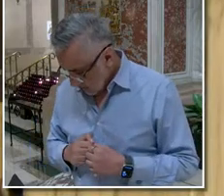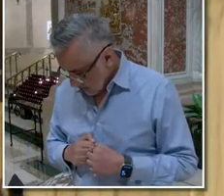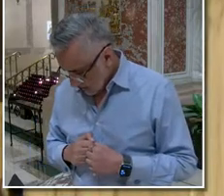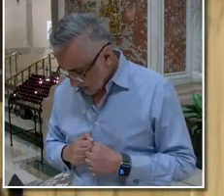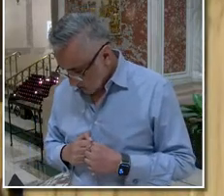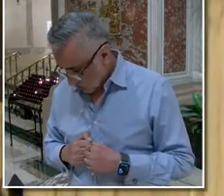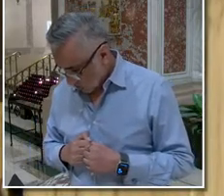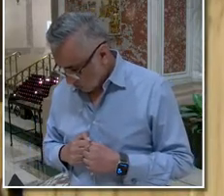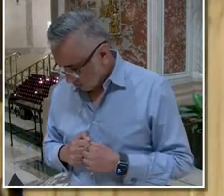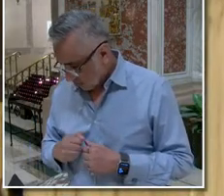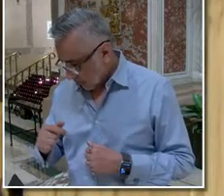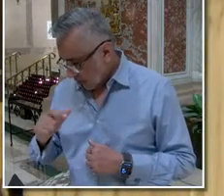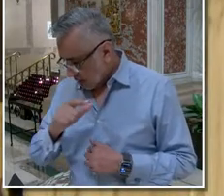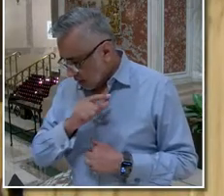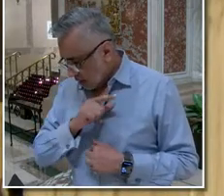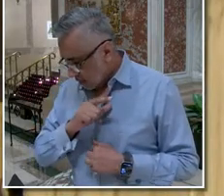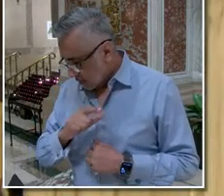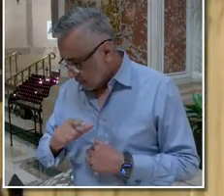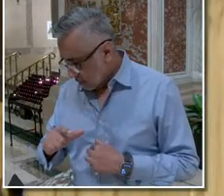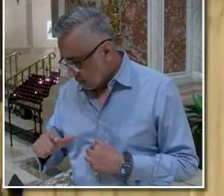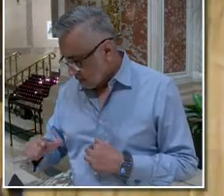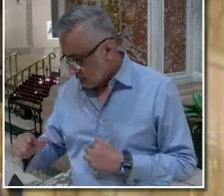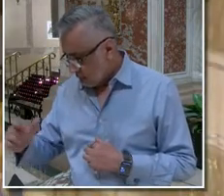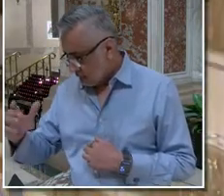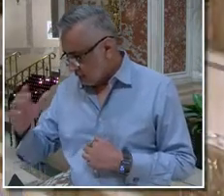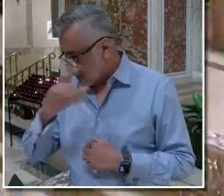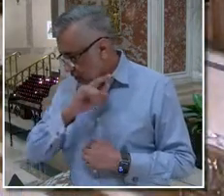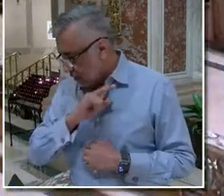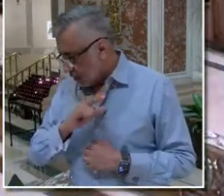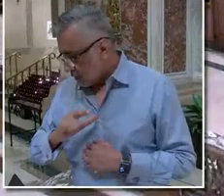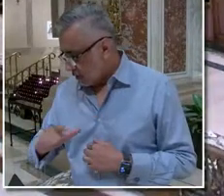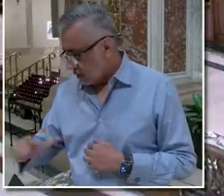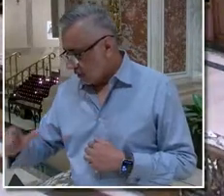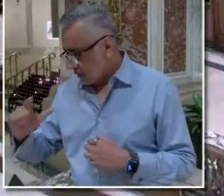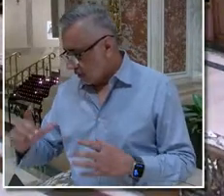exaudi nos. Kyrie.